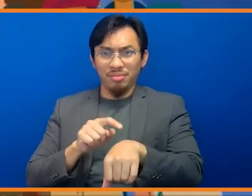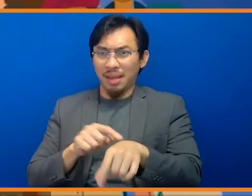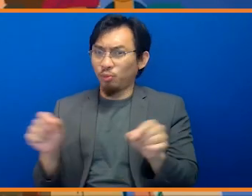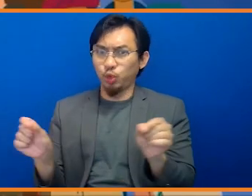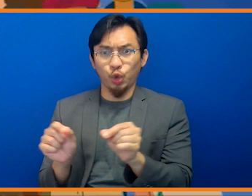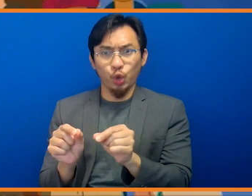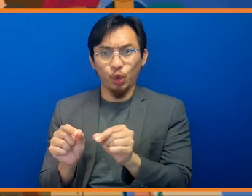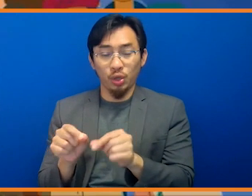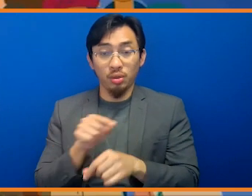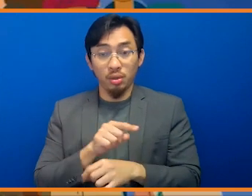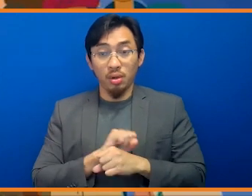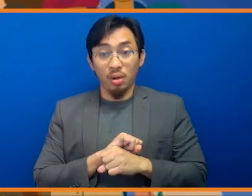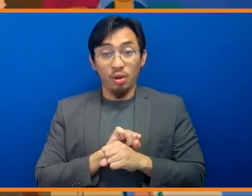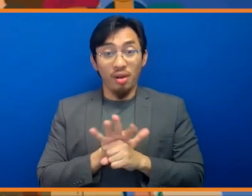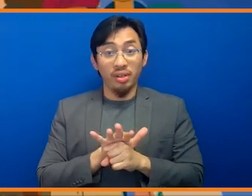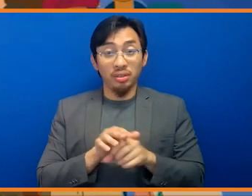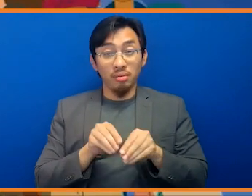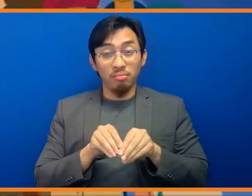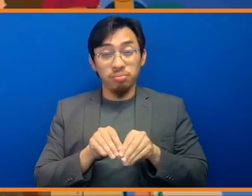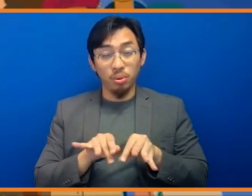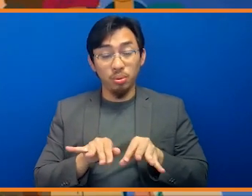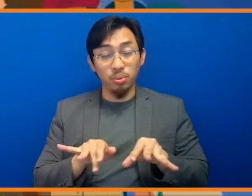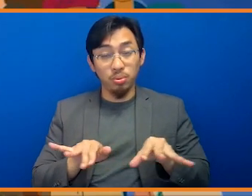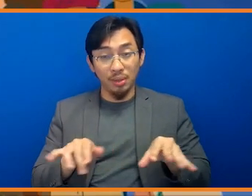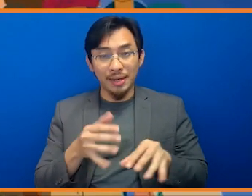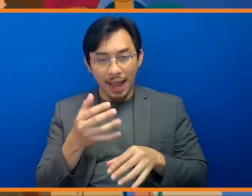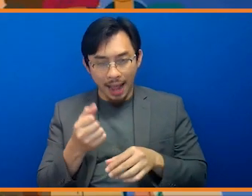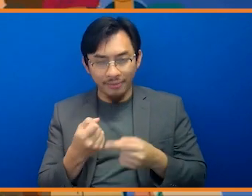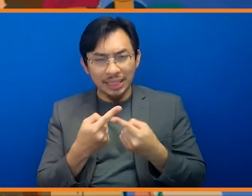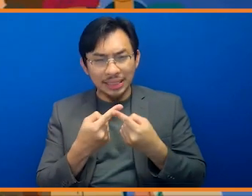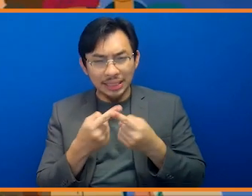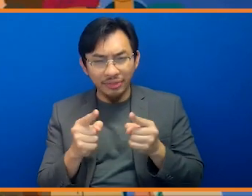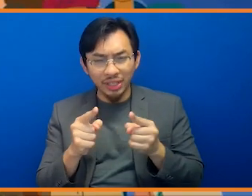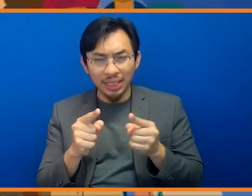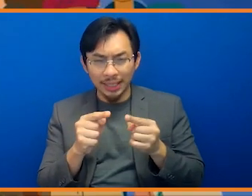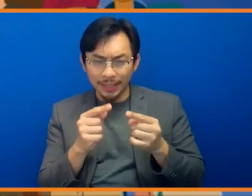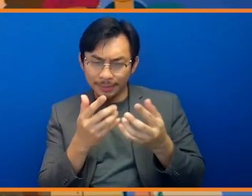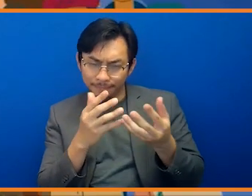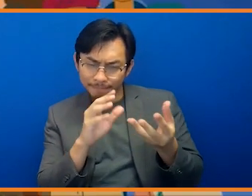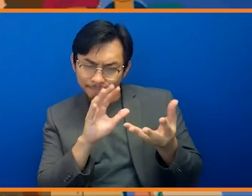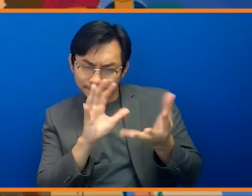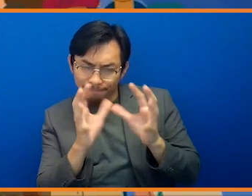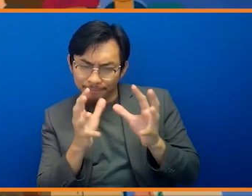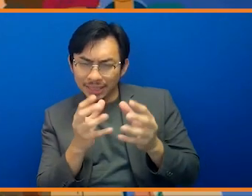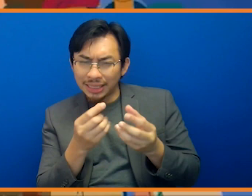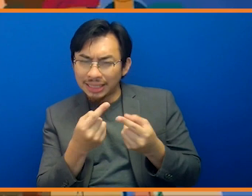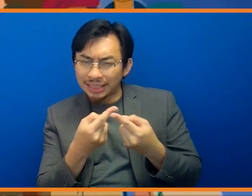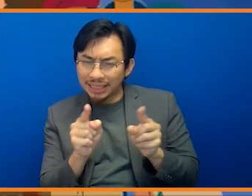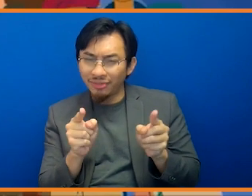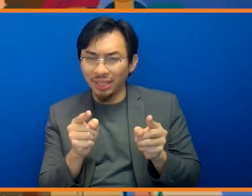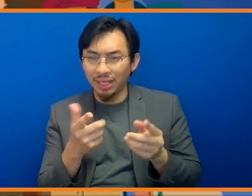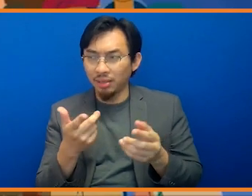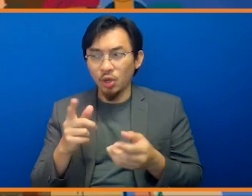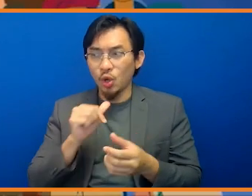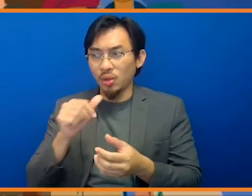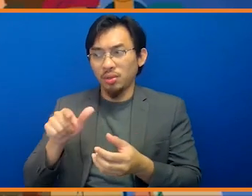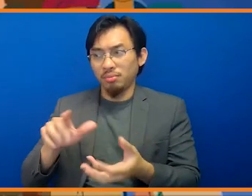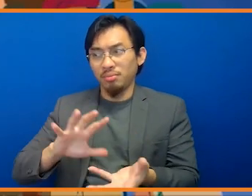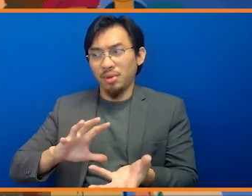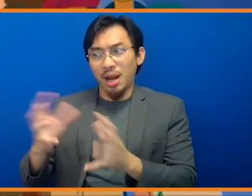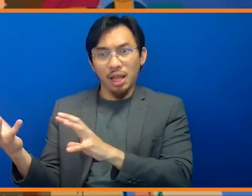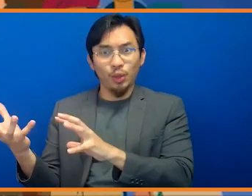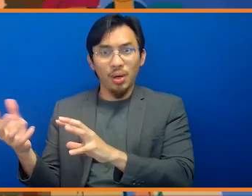And the COVID-19 pandemics have different characteristics from general natural disasters.